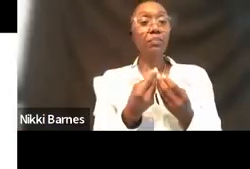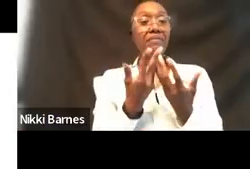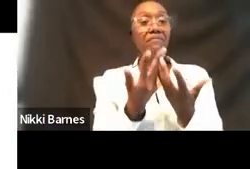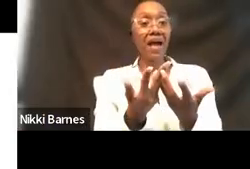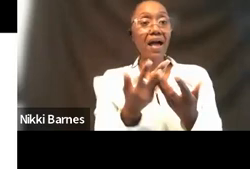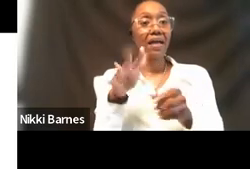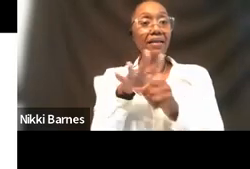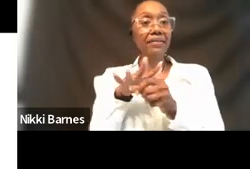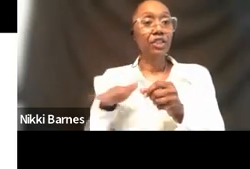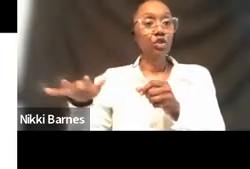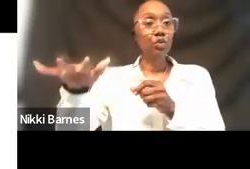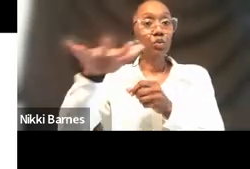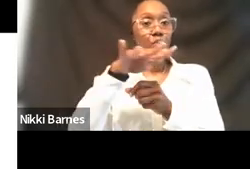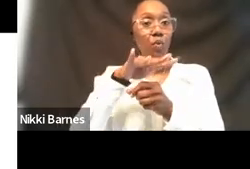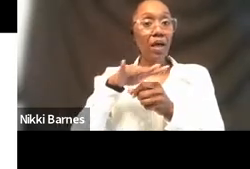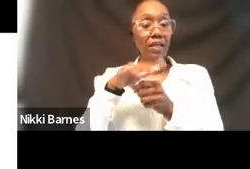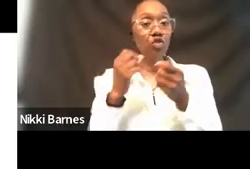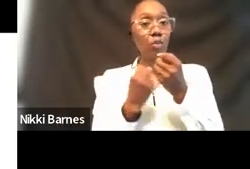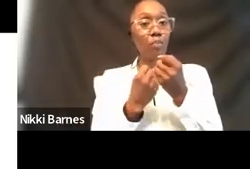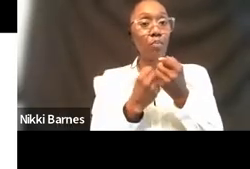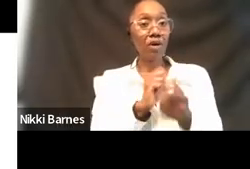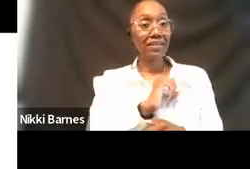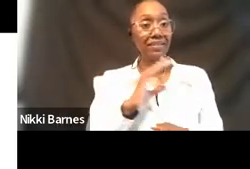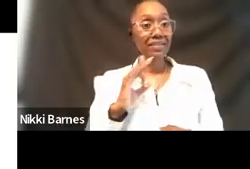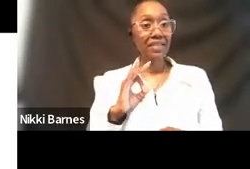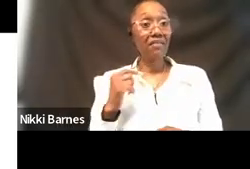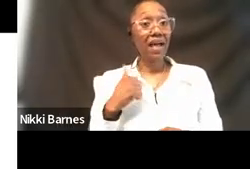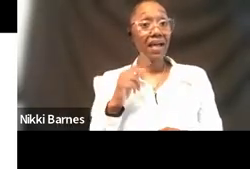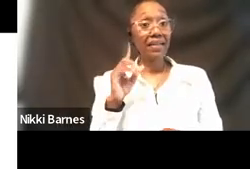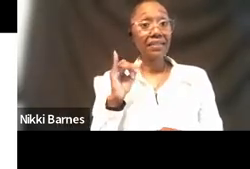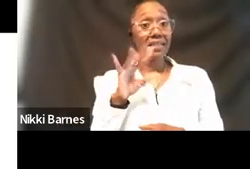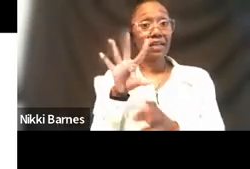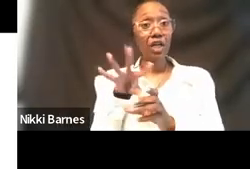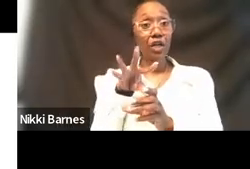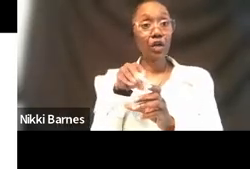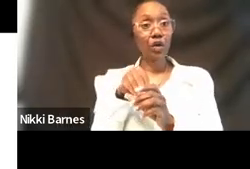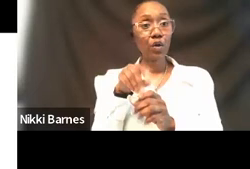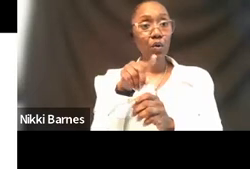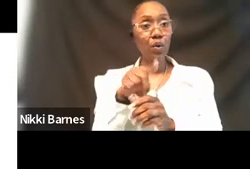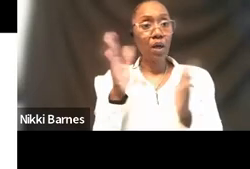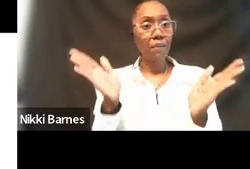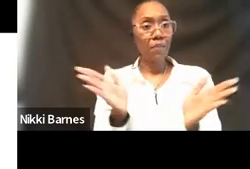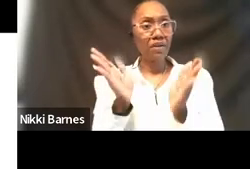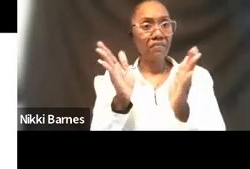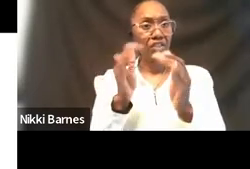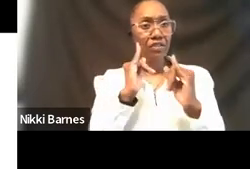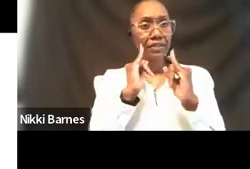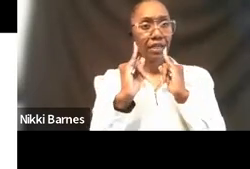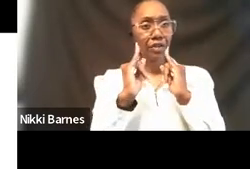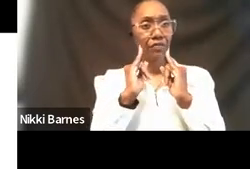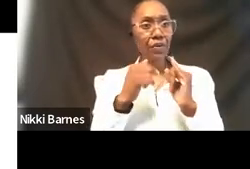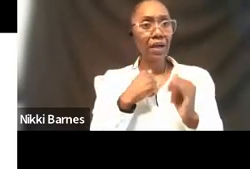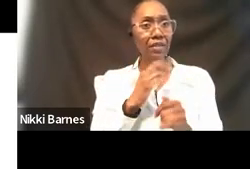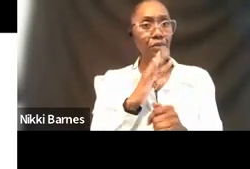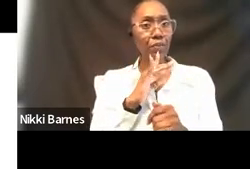All right. I included this right here, motivational interviewing, because I discovered that when I spoke to families as if